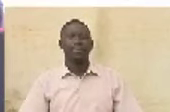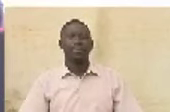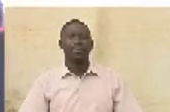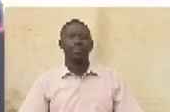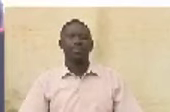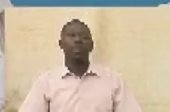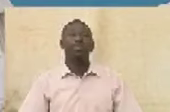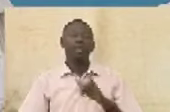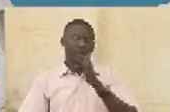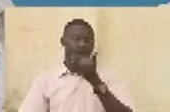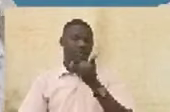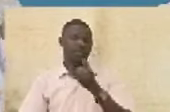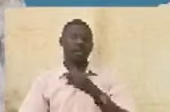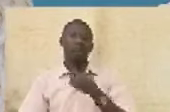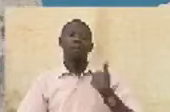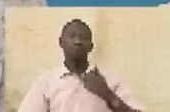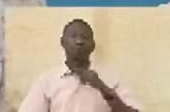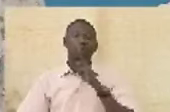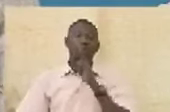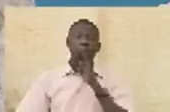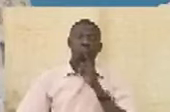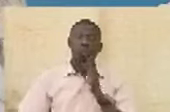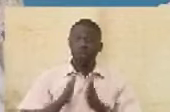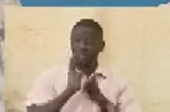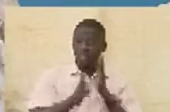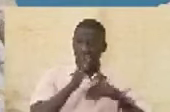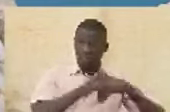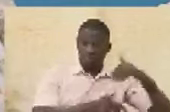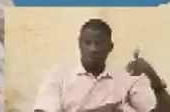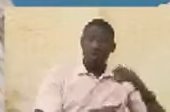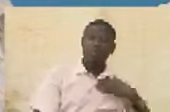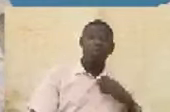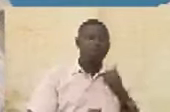jaro. Yes, those who ran away were